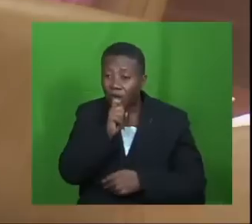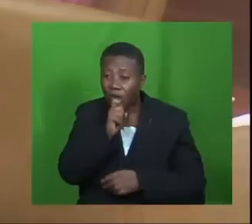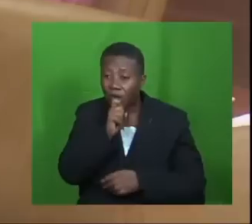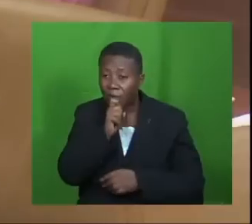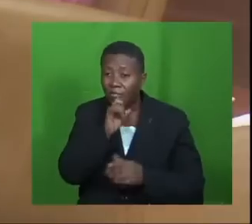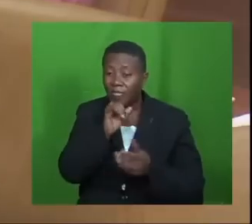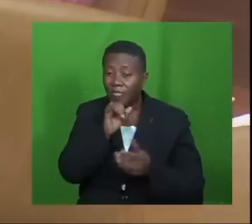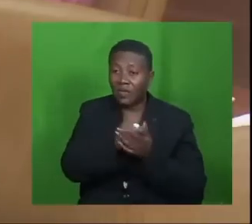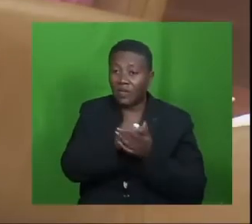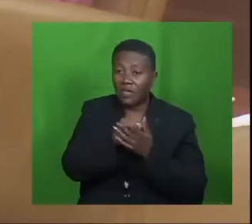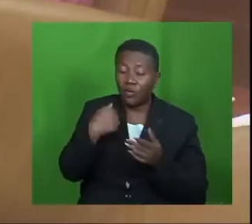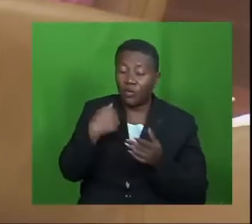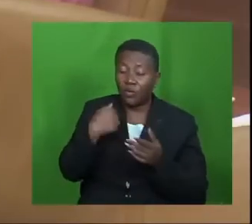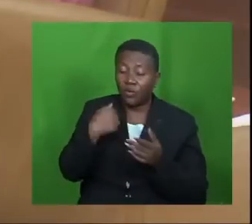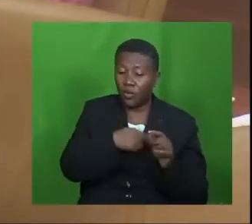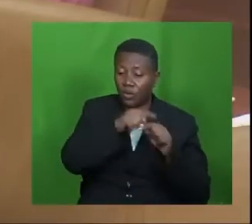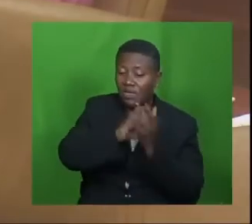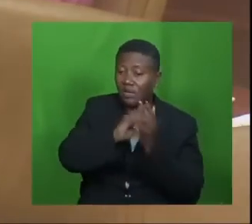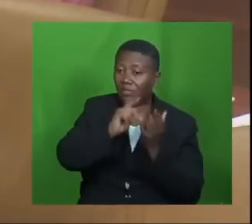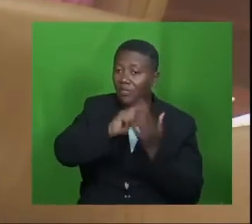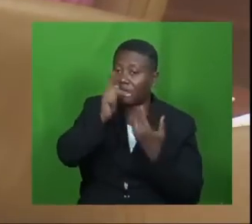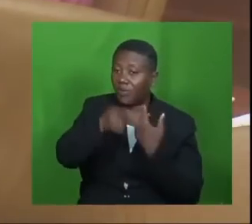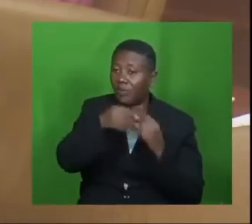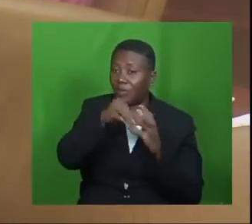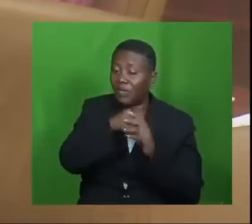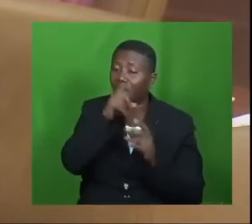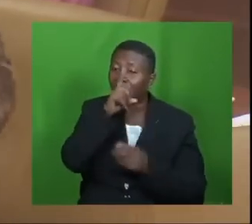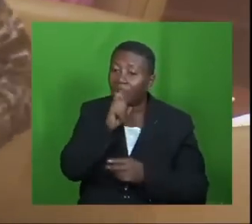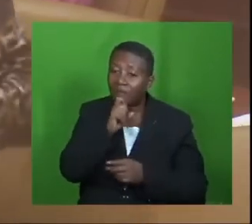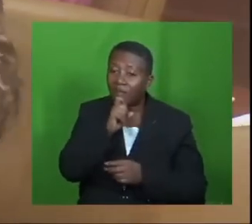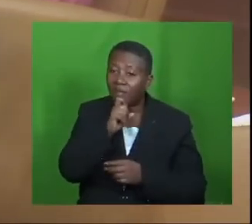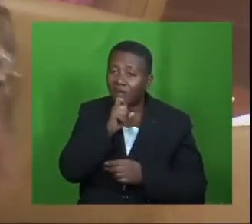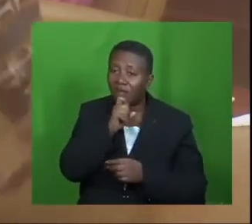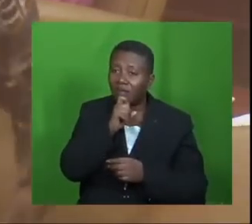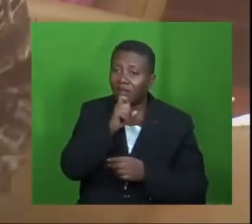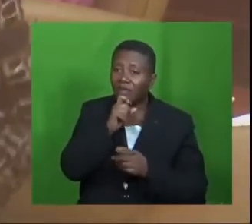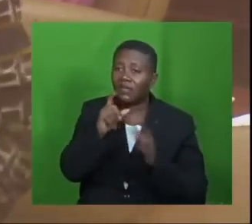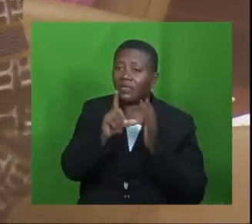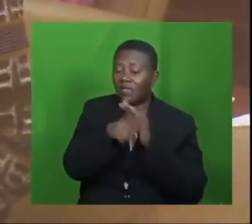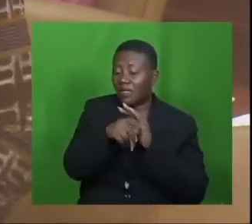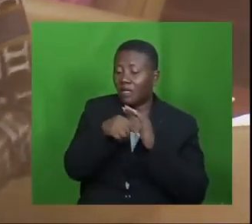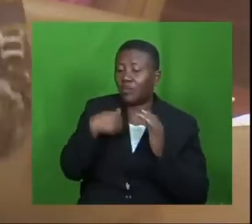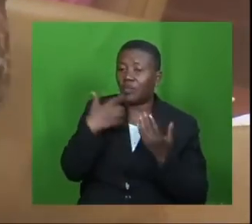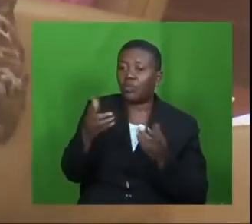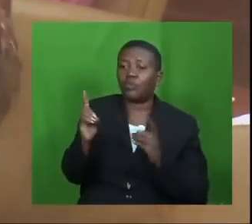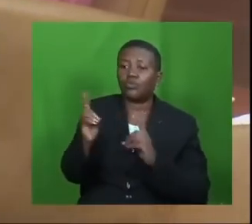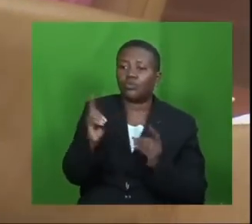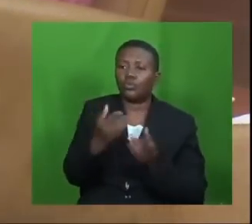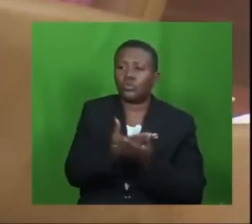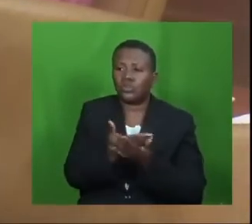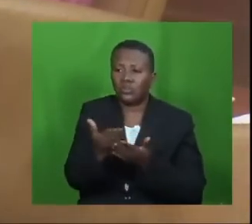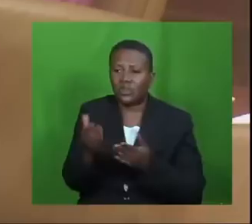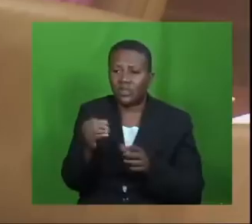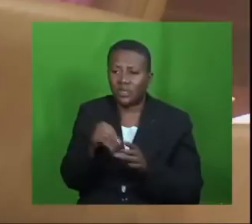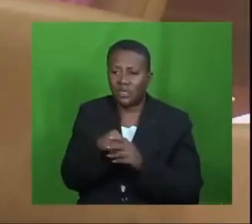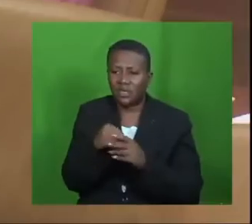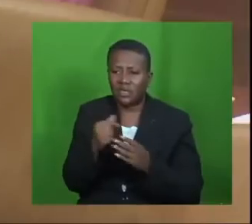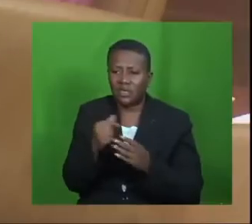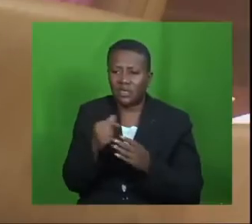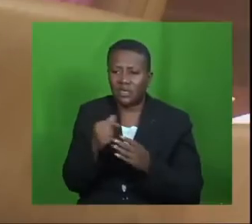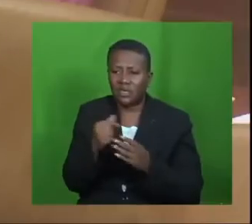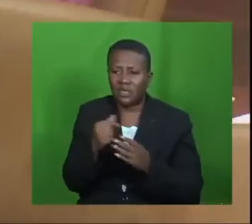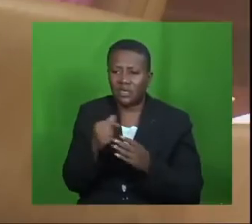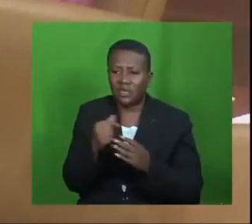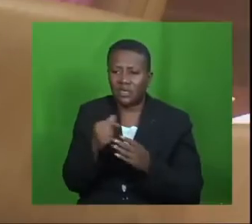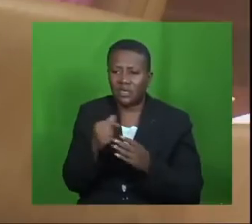in the event in Qatar, okay, you've done well. Okay, we want to do something in Ghana. For us to remember, that is